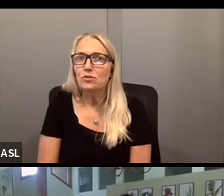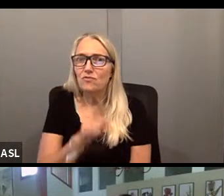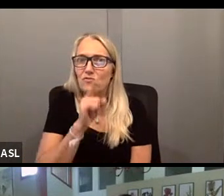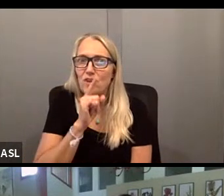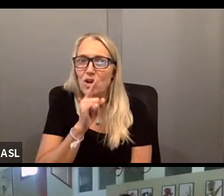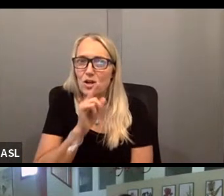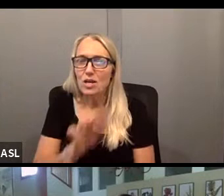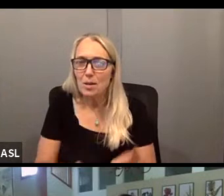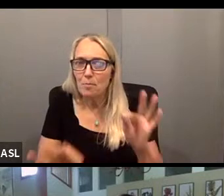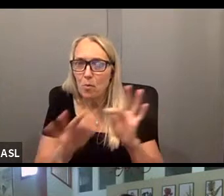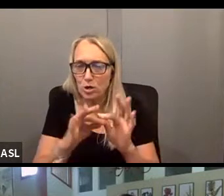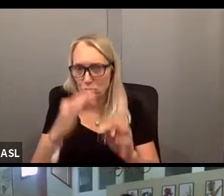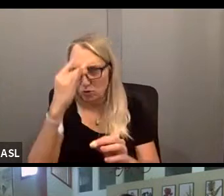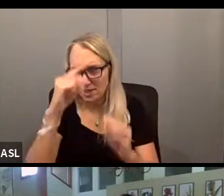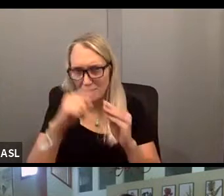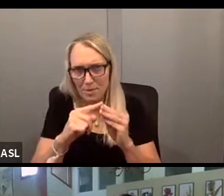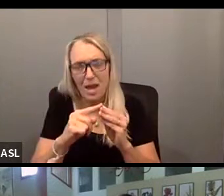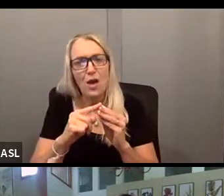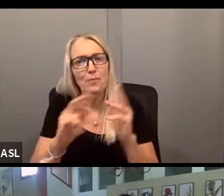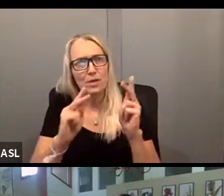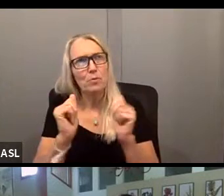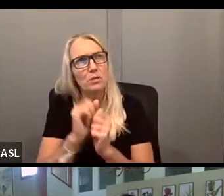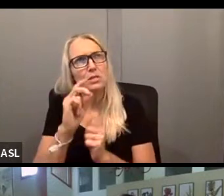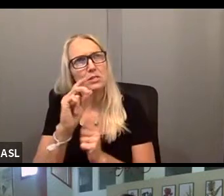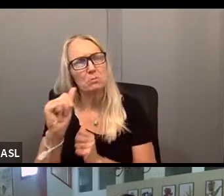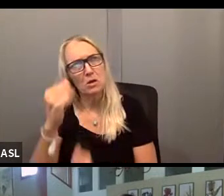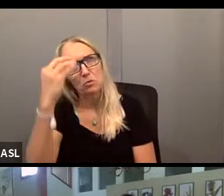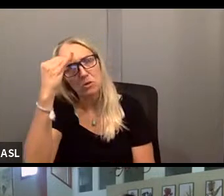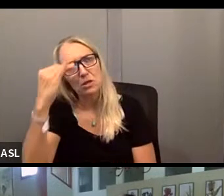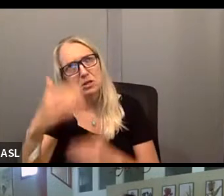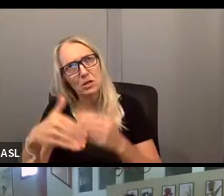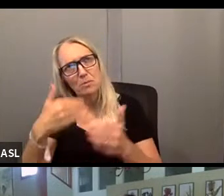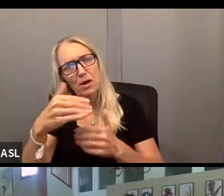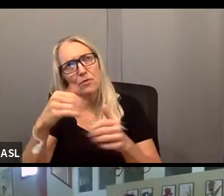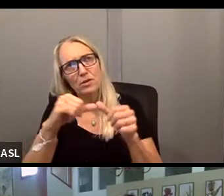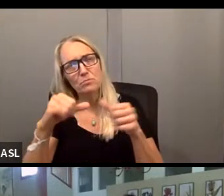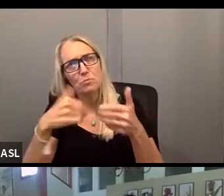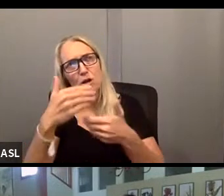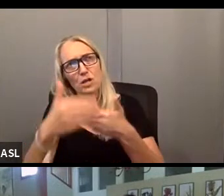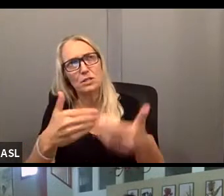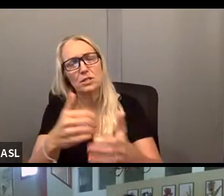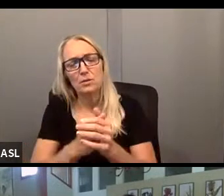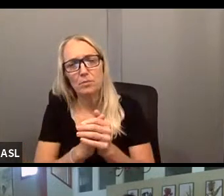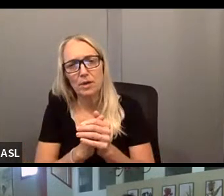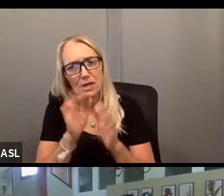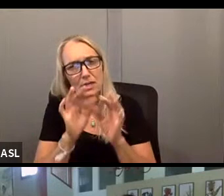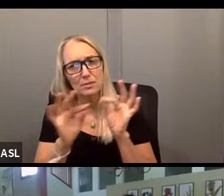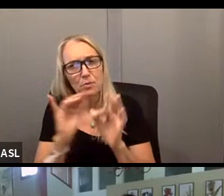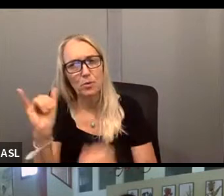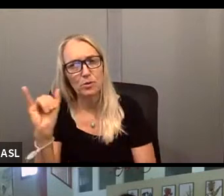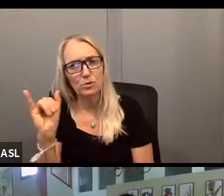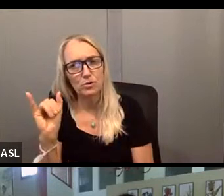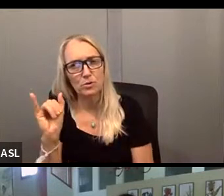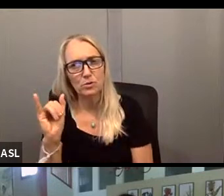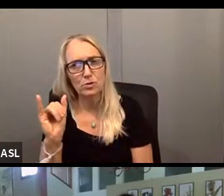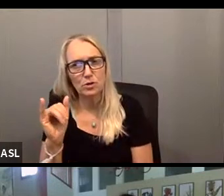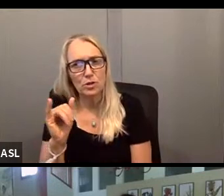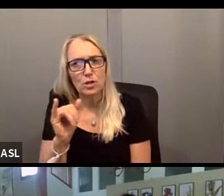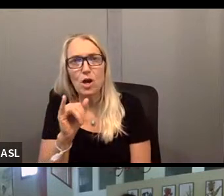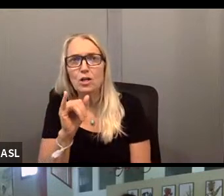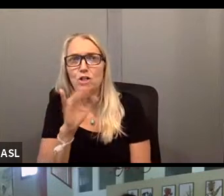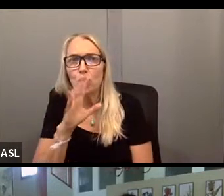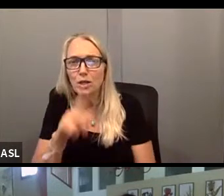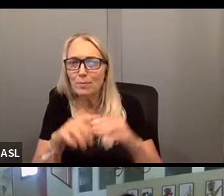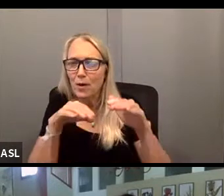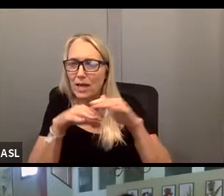both important in the public engagement as we work through this, but it's also important, as you said, in terms of